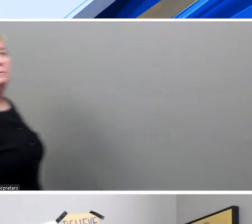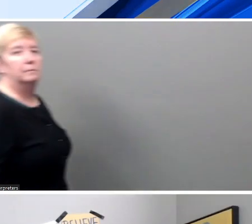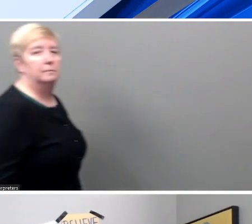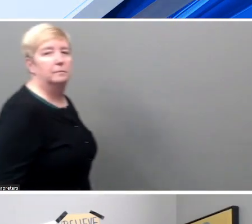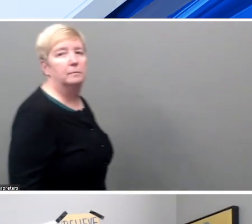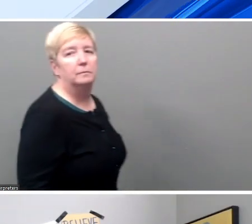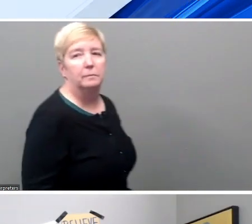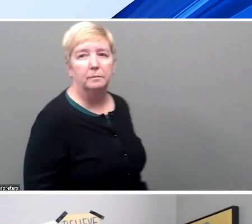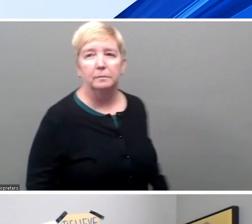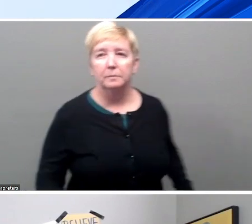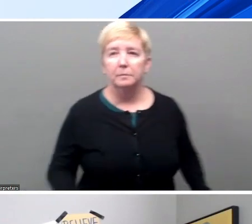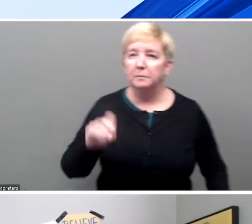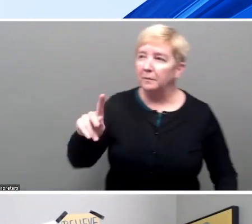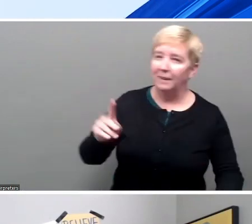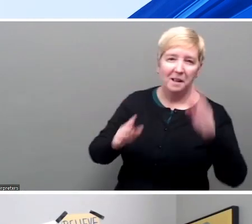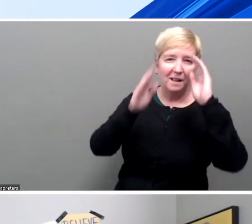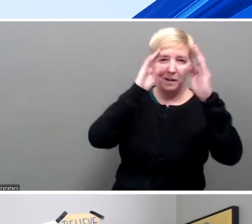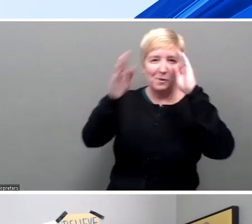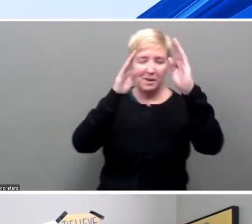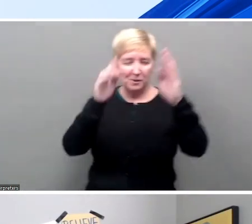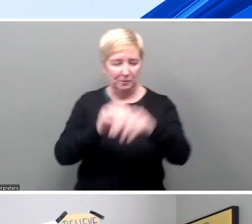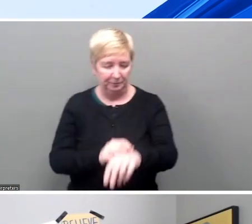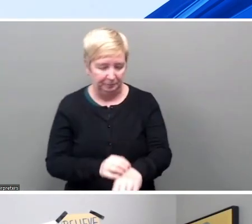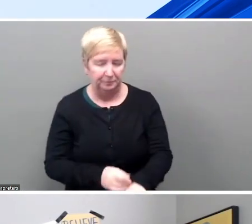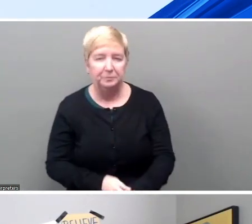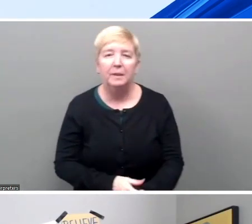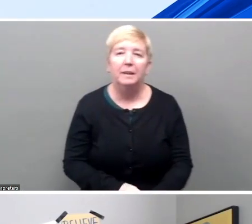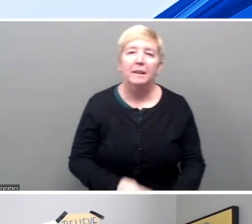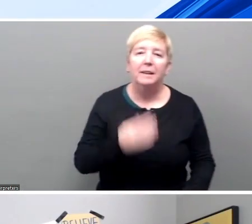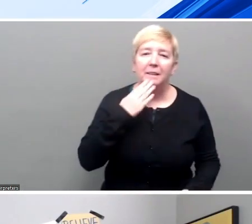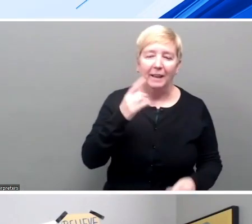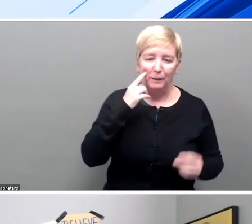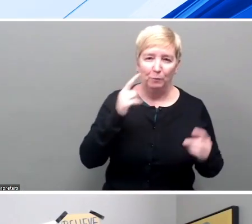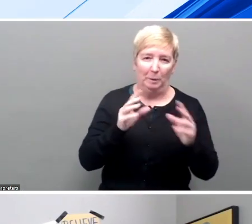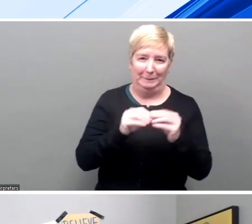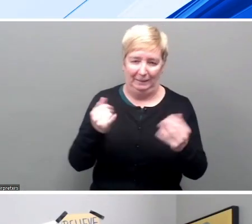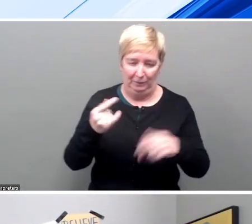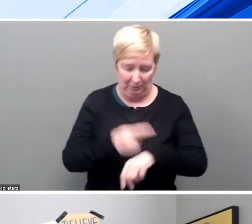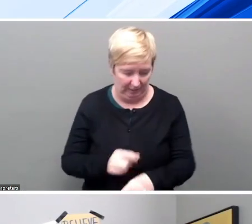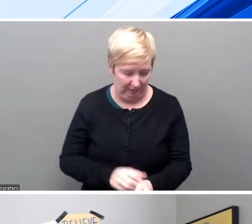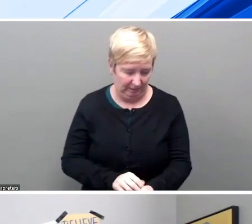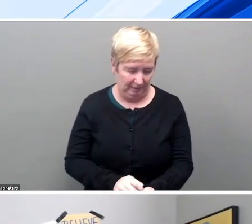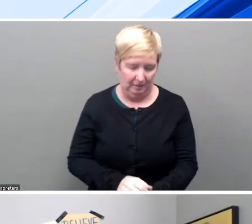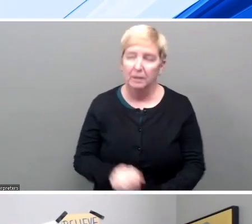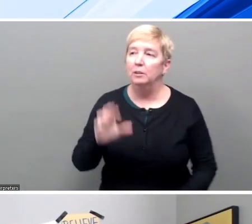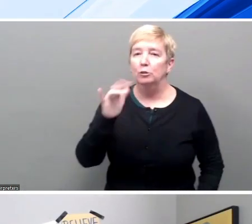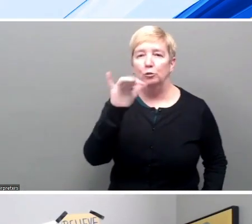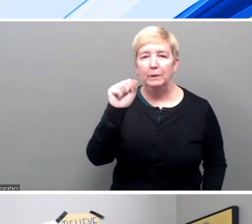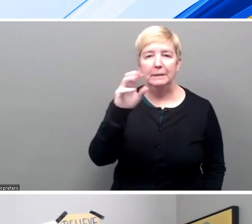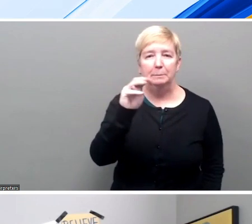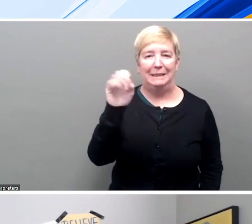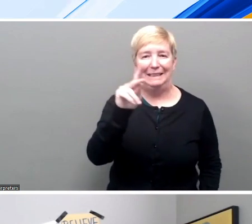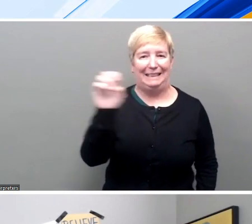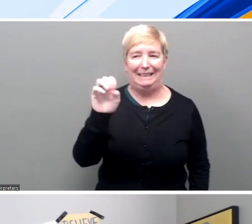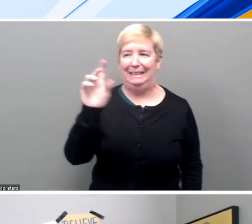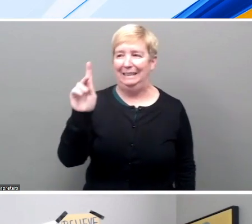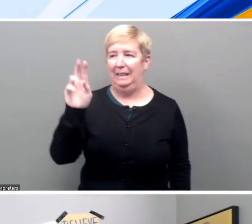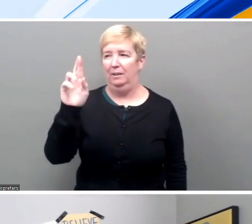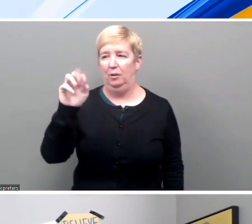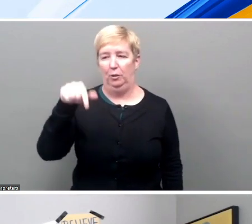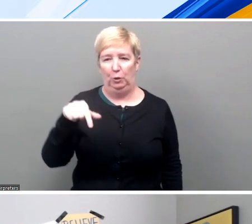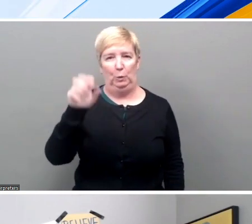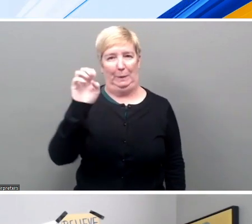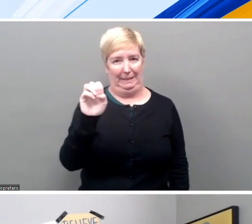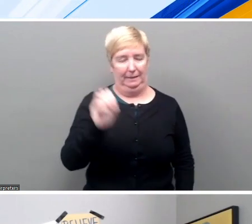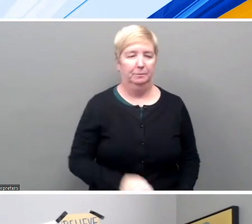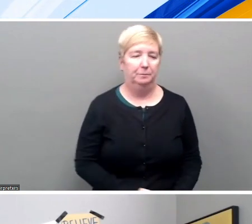All right. Hello. Thank you for being here today. Chris McKee here at KRQE News 13. Along the